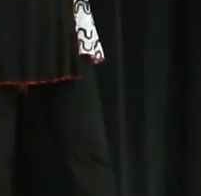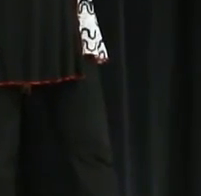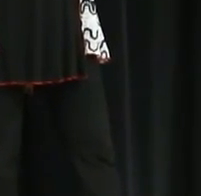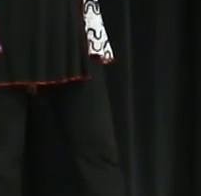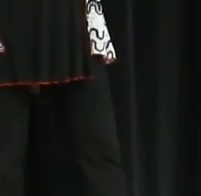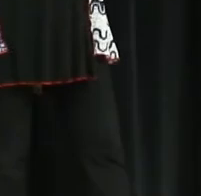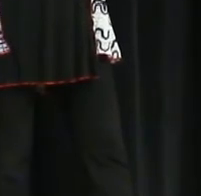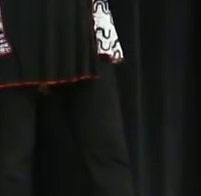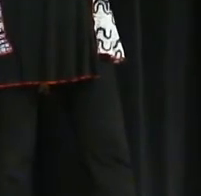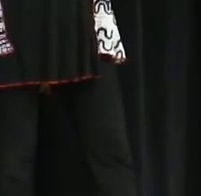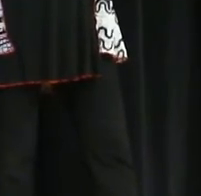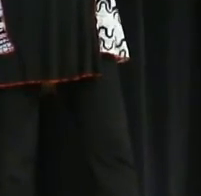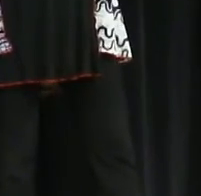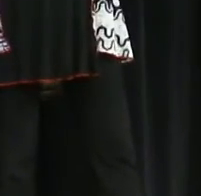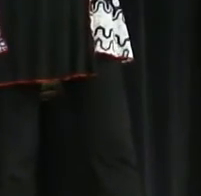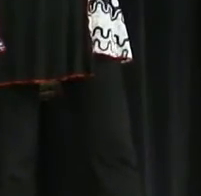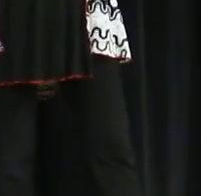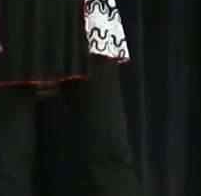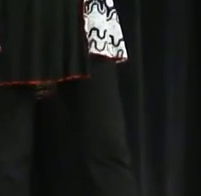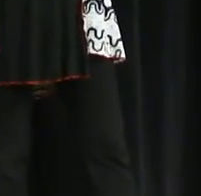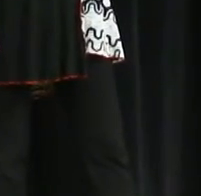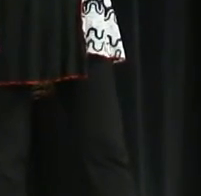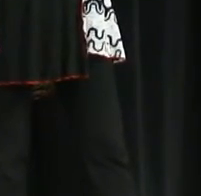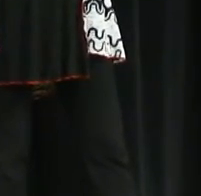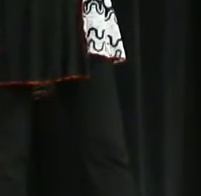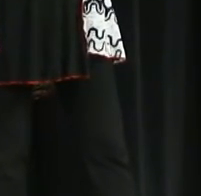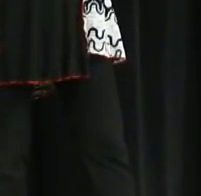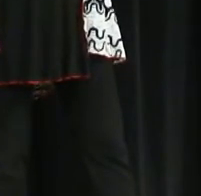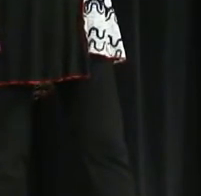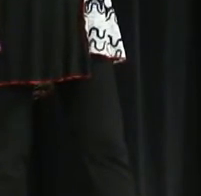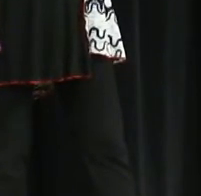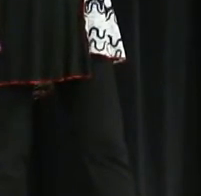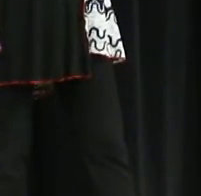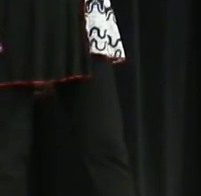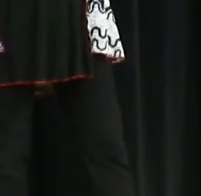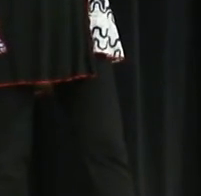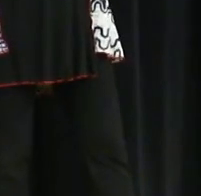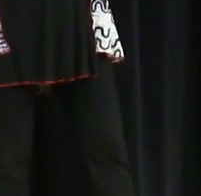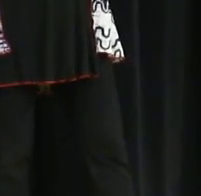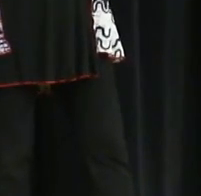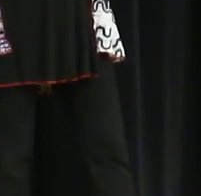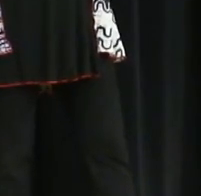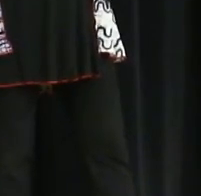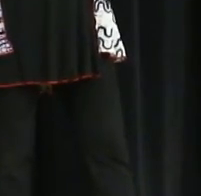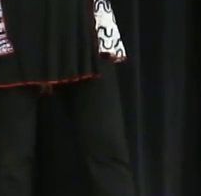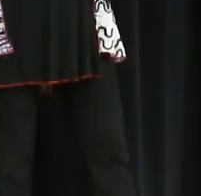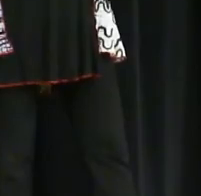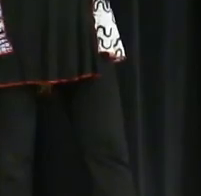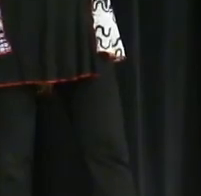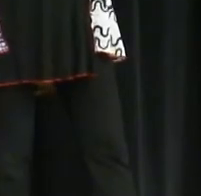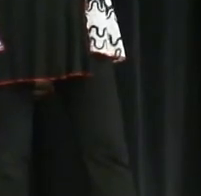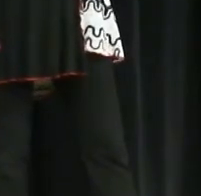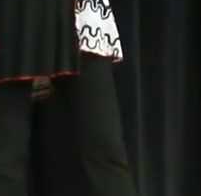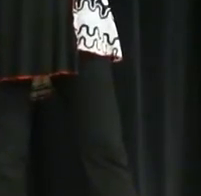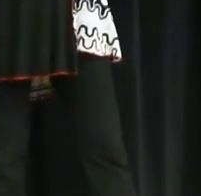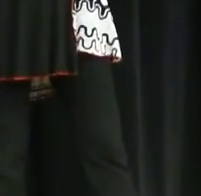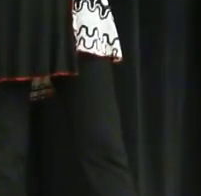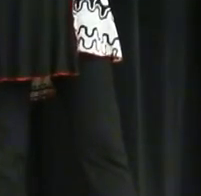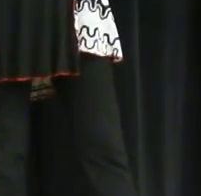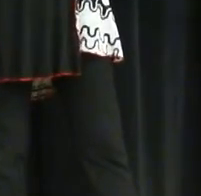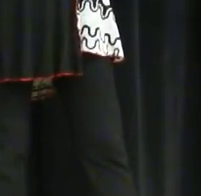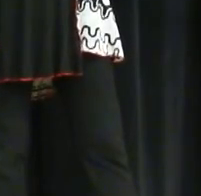especially fascinating because if you're not aware, one of the dancers is totally deaf. And